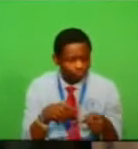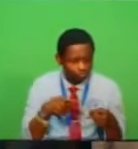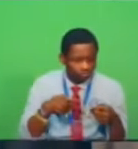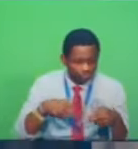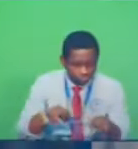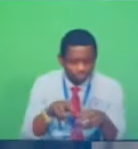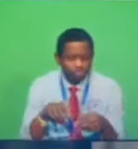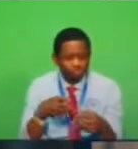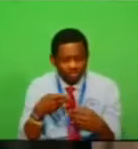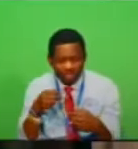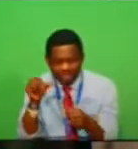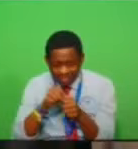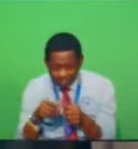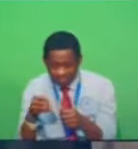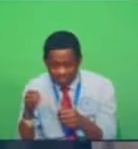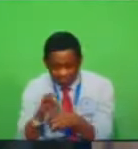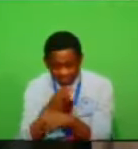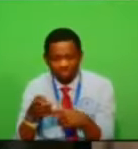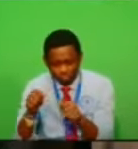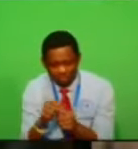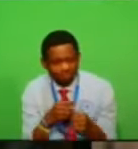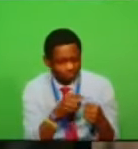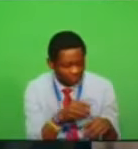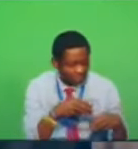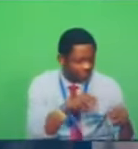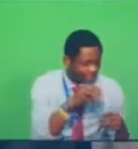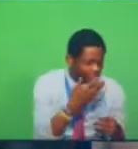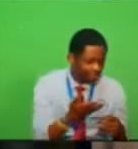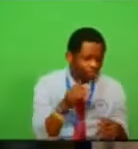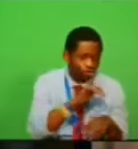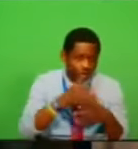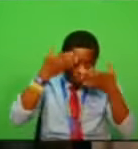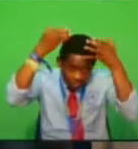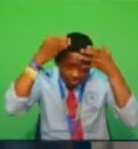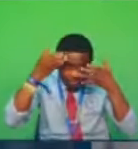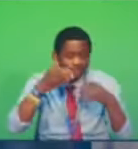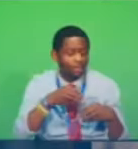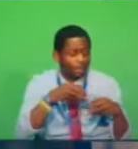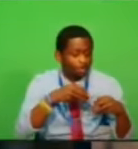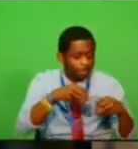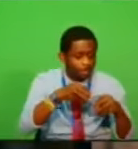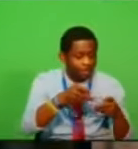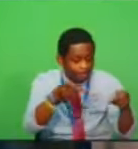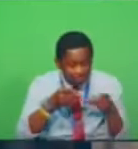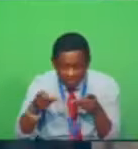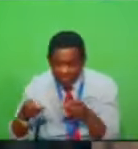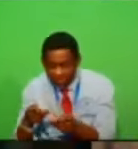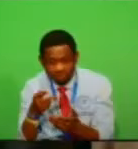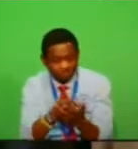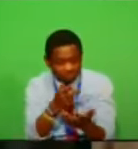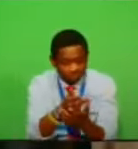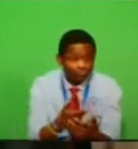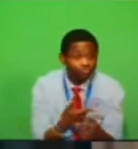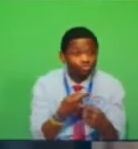business I'll try, selling, put things on my head at market stations and